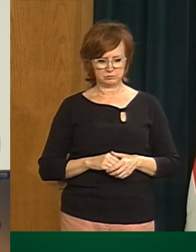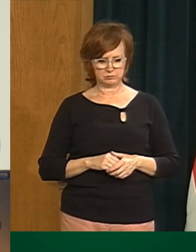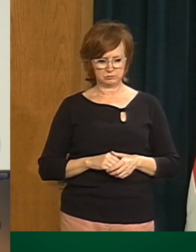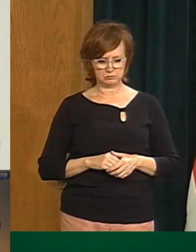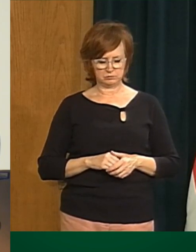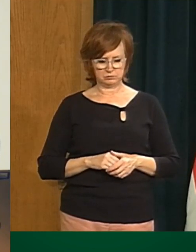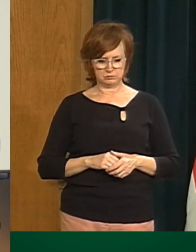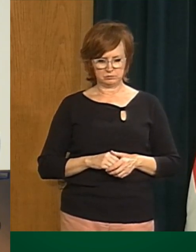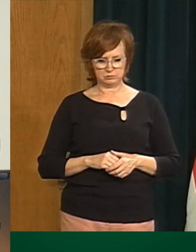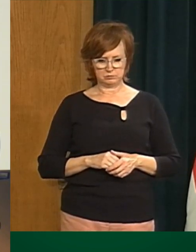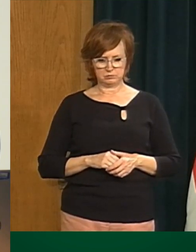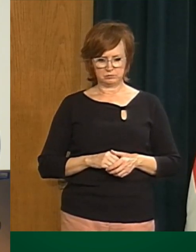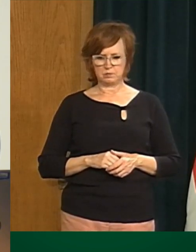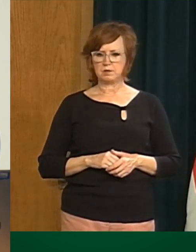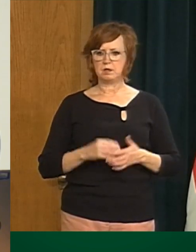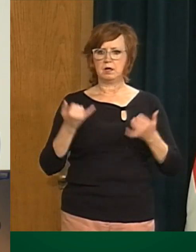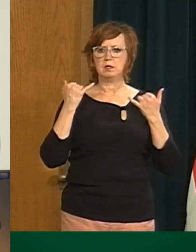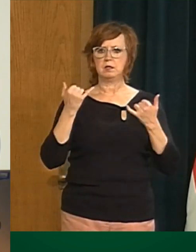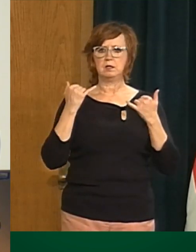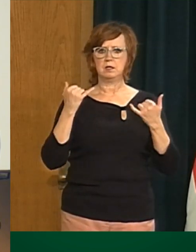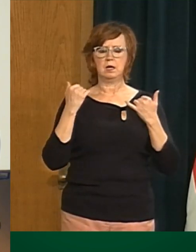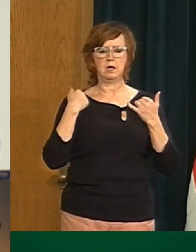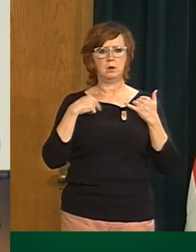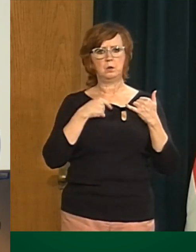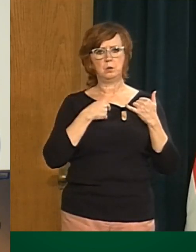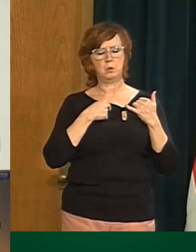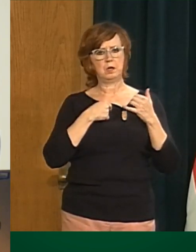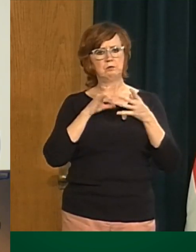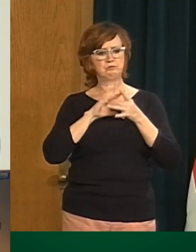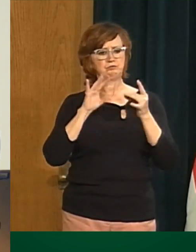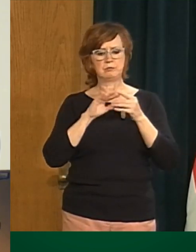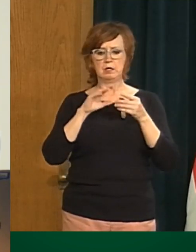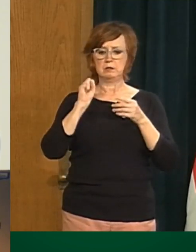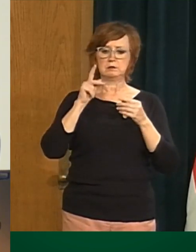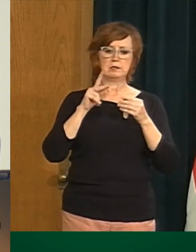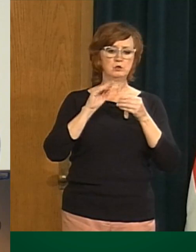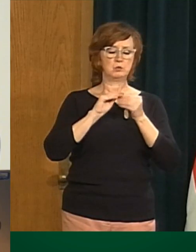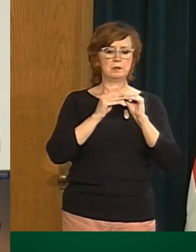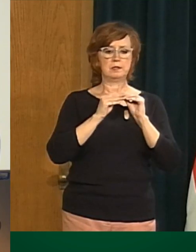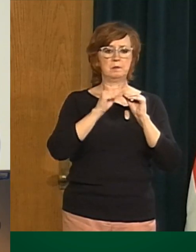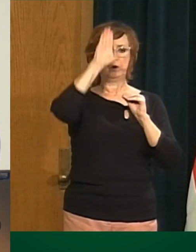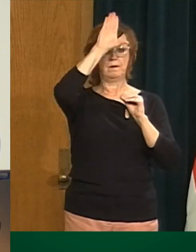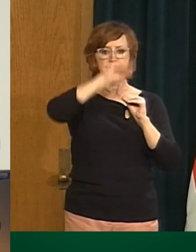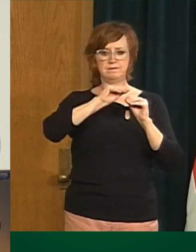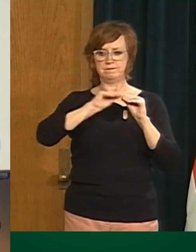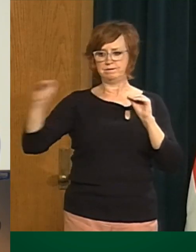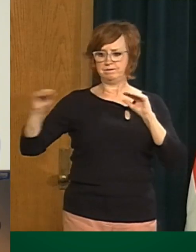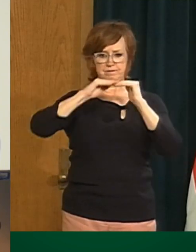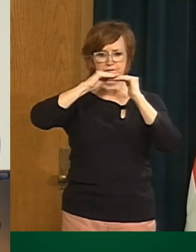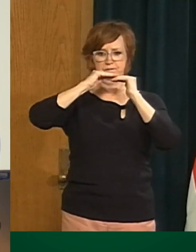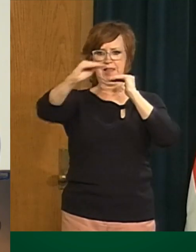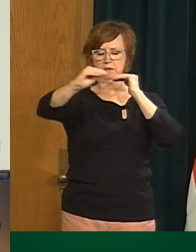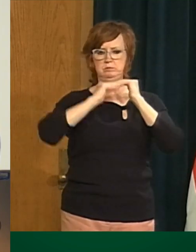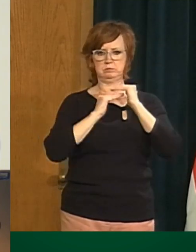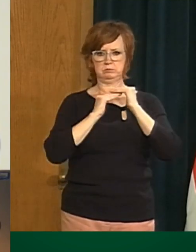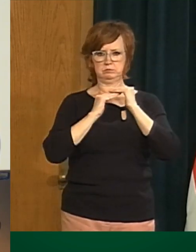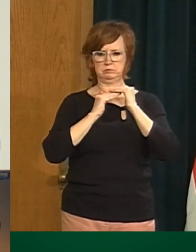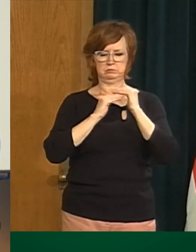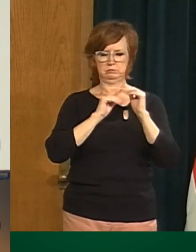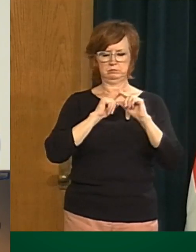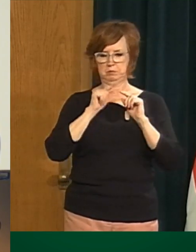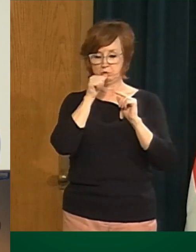province's curve as flat when it won't look very flat given the numbers that we're seeing in the north. So I guess when we're talking about a flat